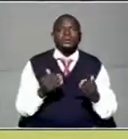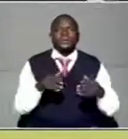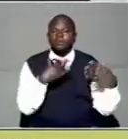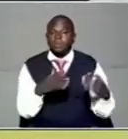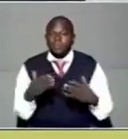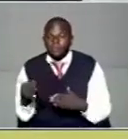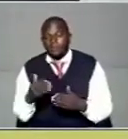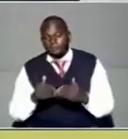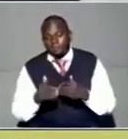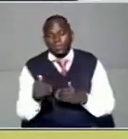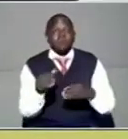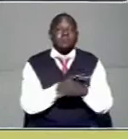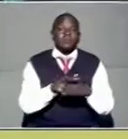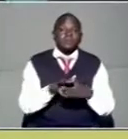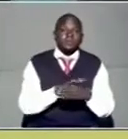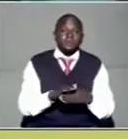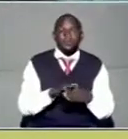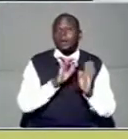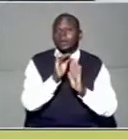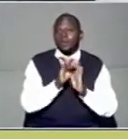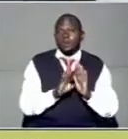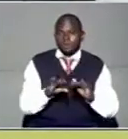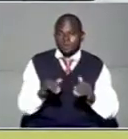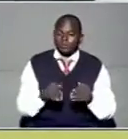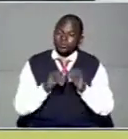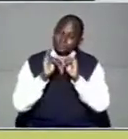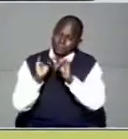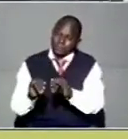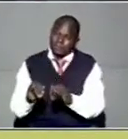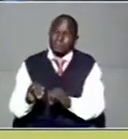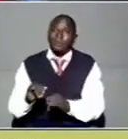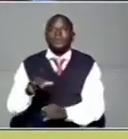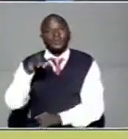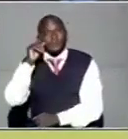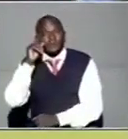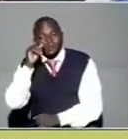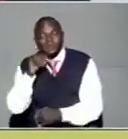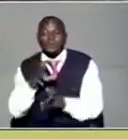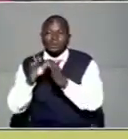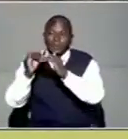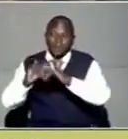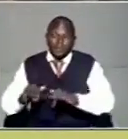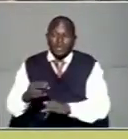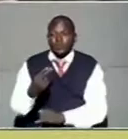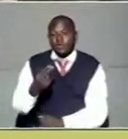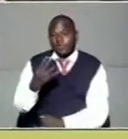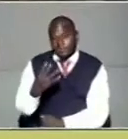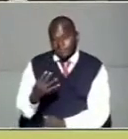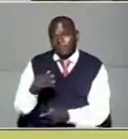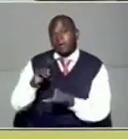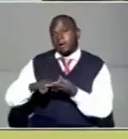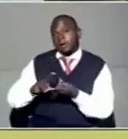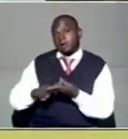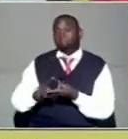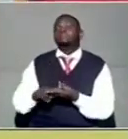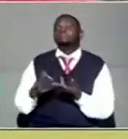of the busy schedule. The team will stay in Shikil-based camp up to the 24th of February. Now,